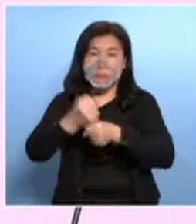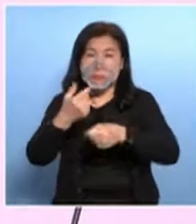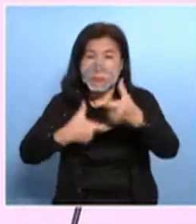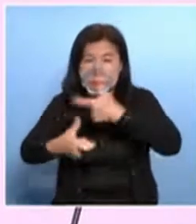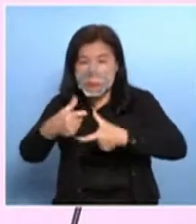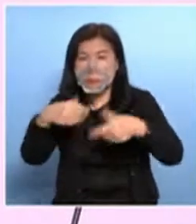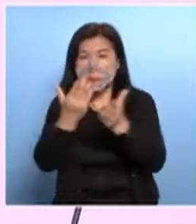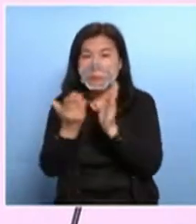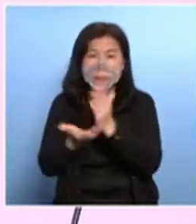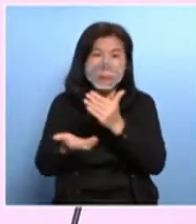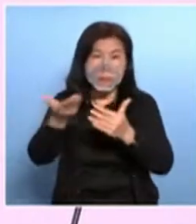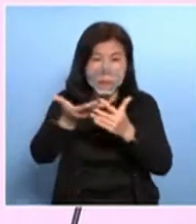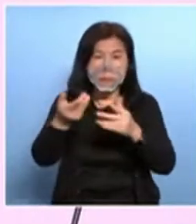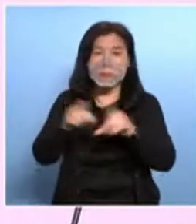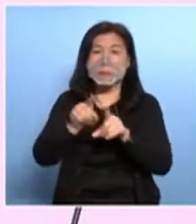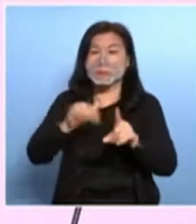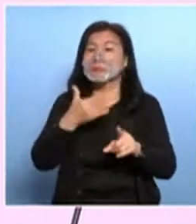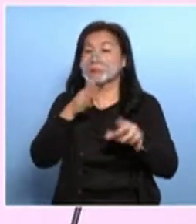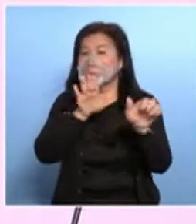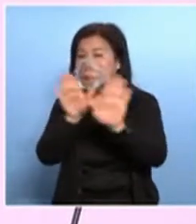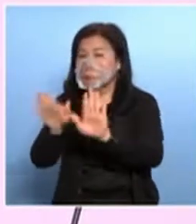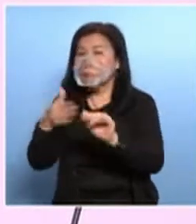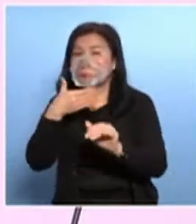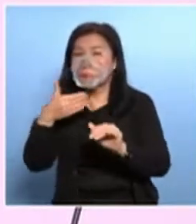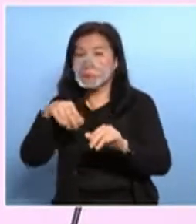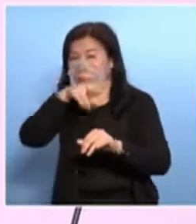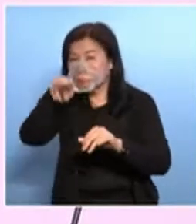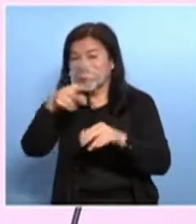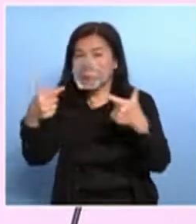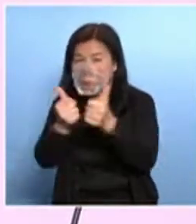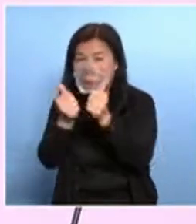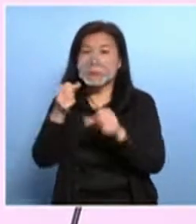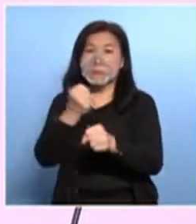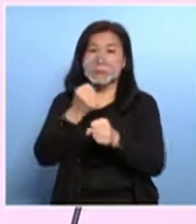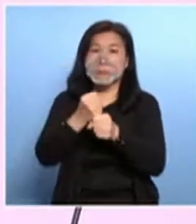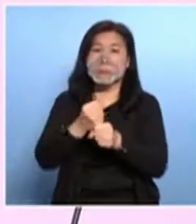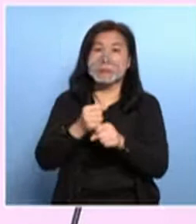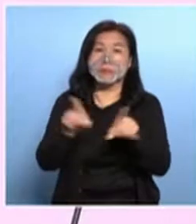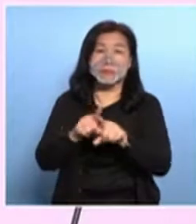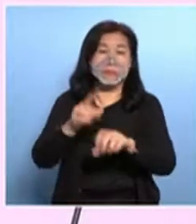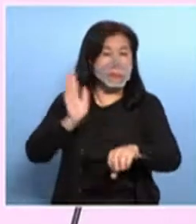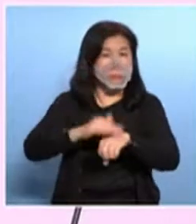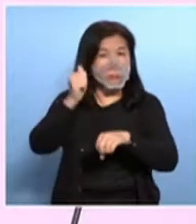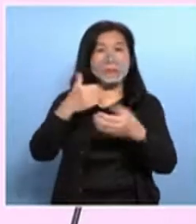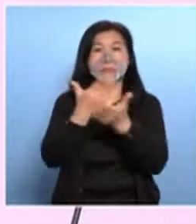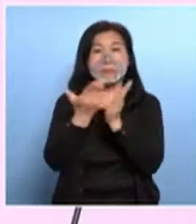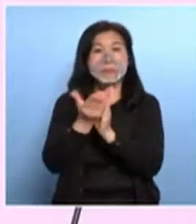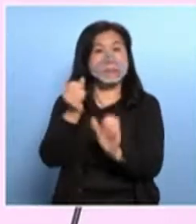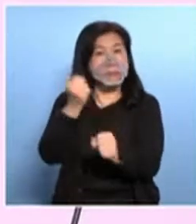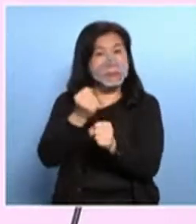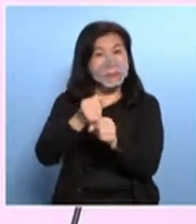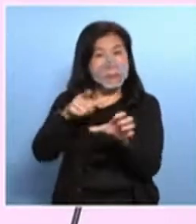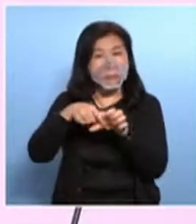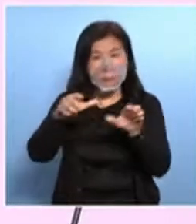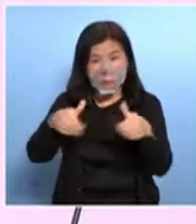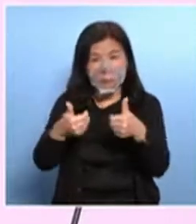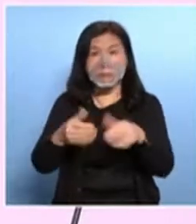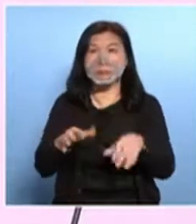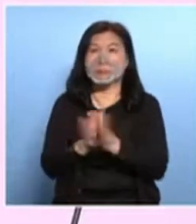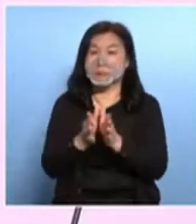indicating that the pace of economic upgrading falls short of creating sufficient high-quality jobs for young people.